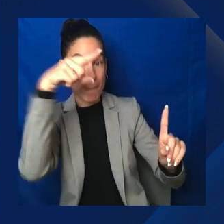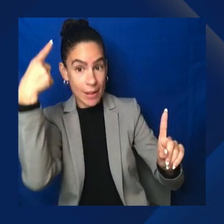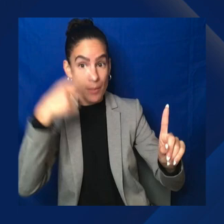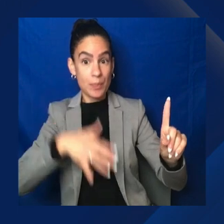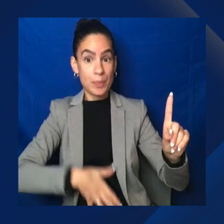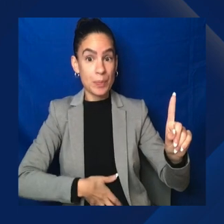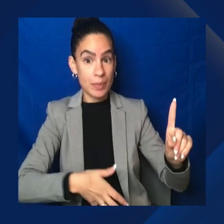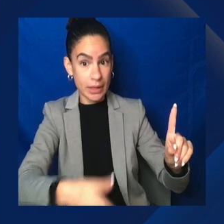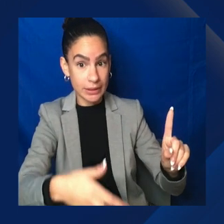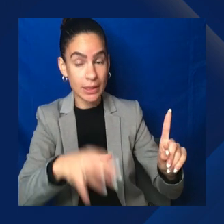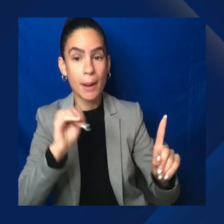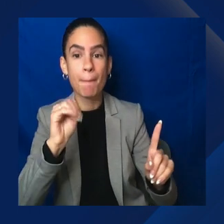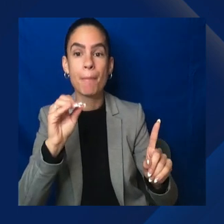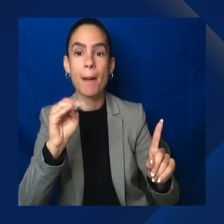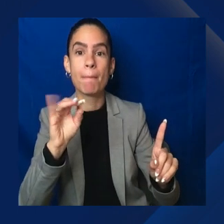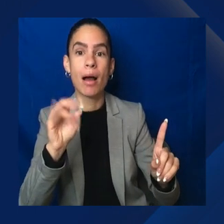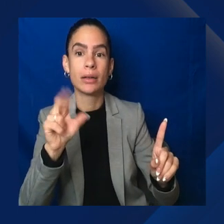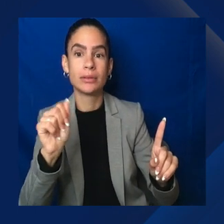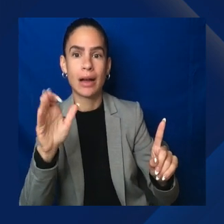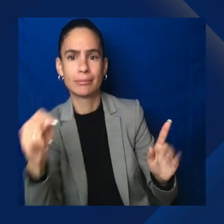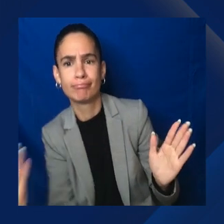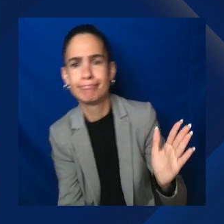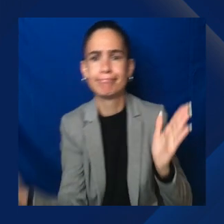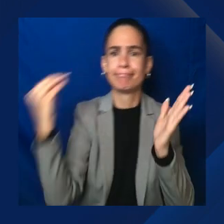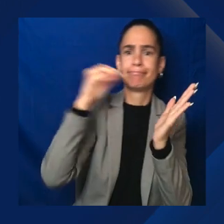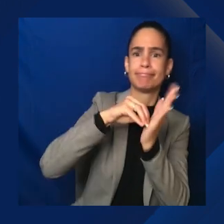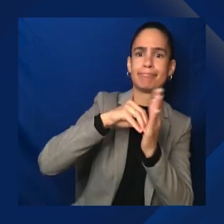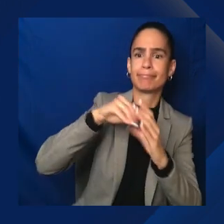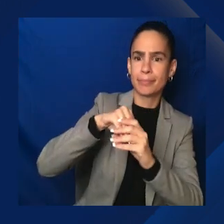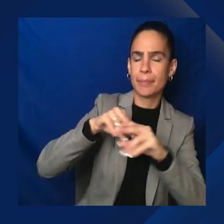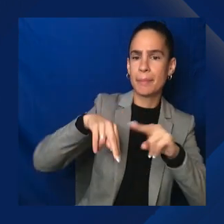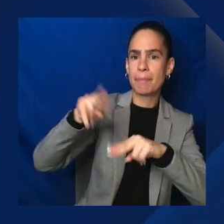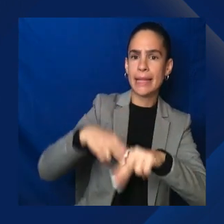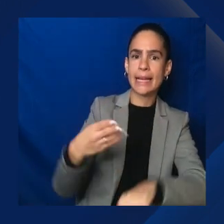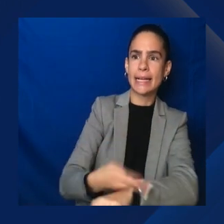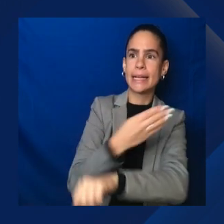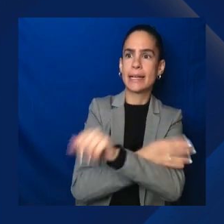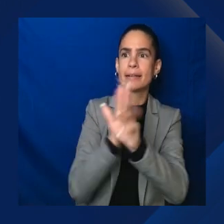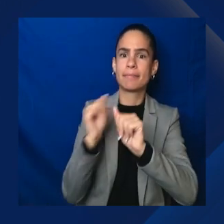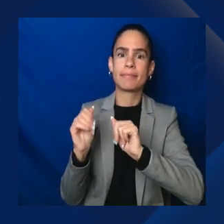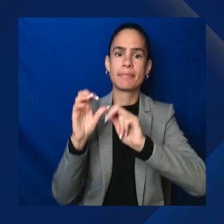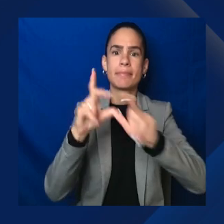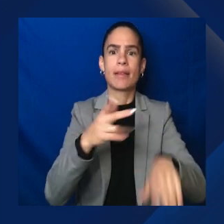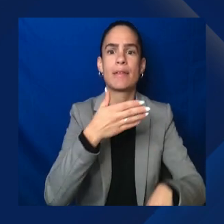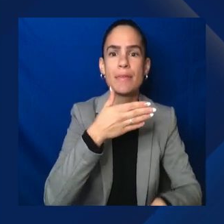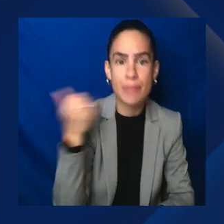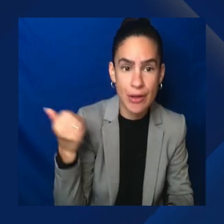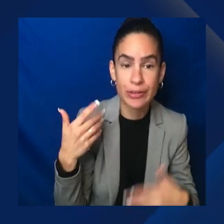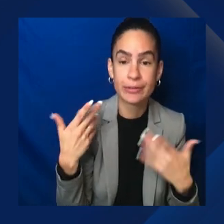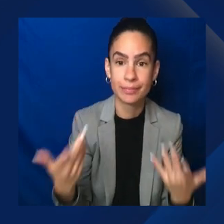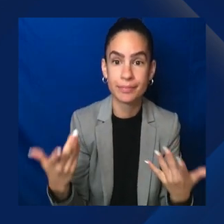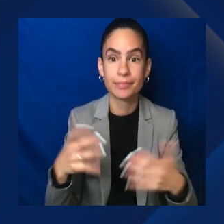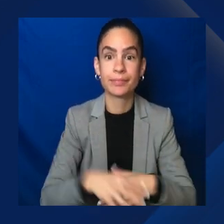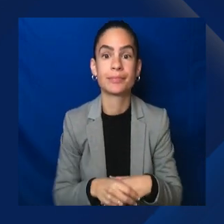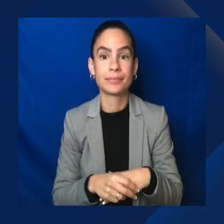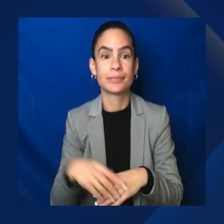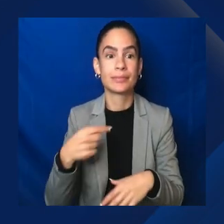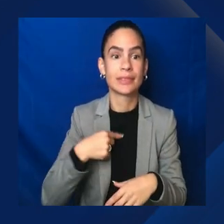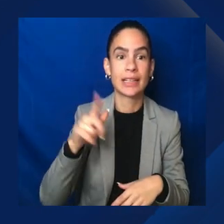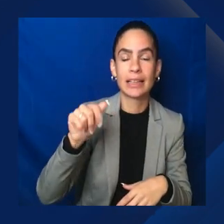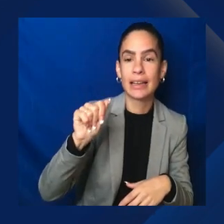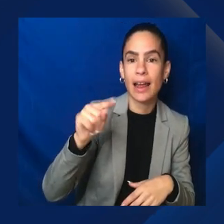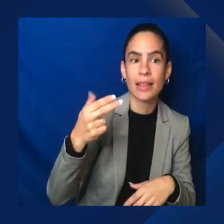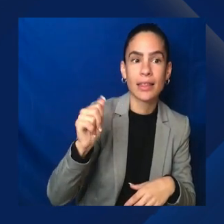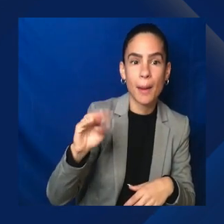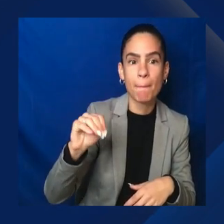it's one of the myriad reasons why NCJW calls on the Hi, I'm Latham Thomas, founder of Mama Glow and the Mama Glow